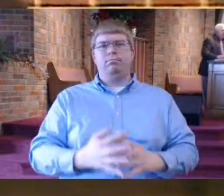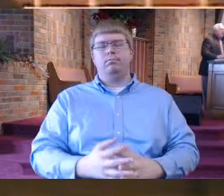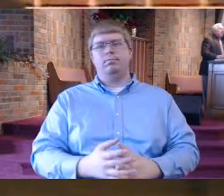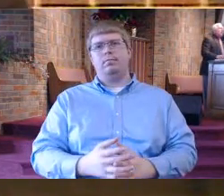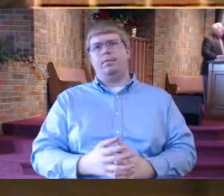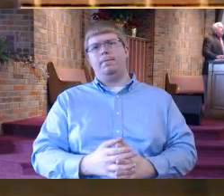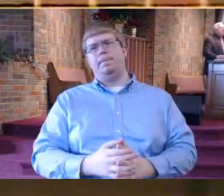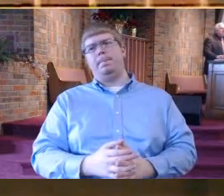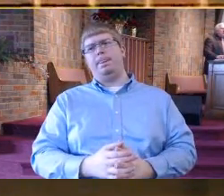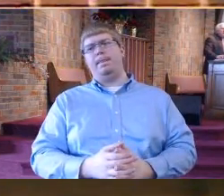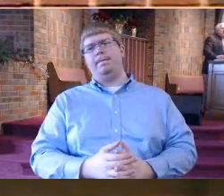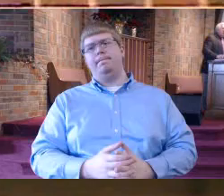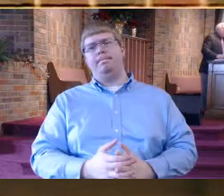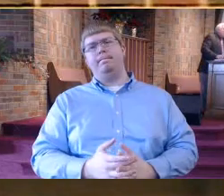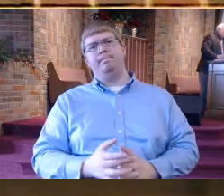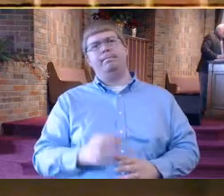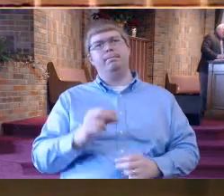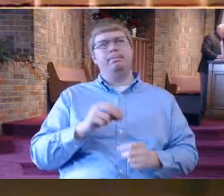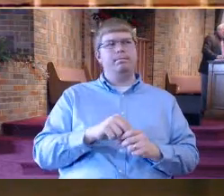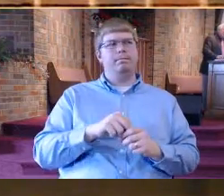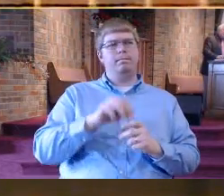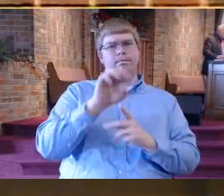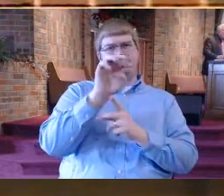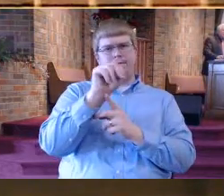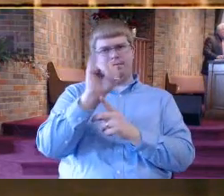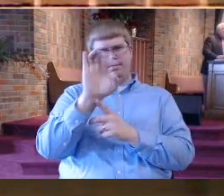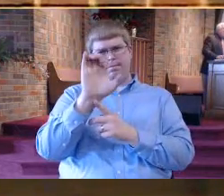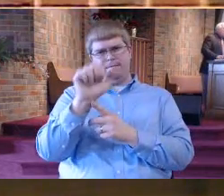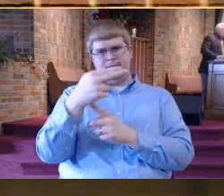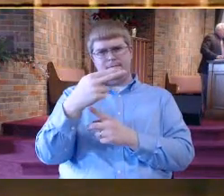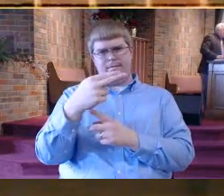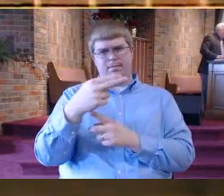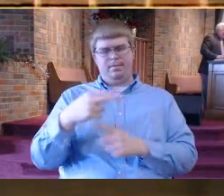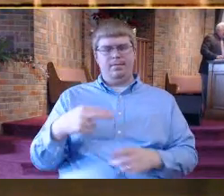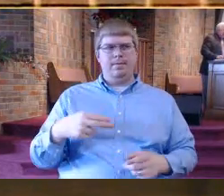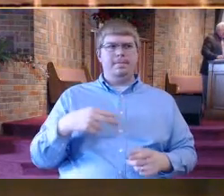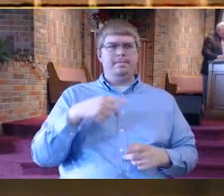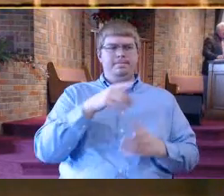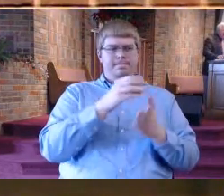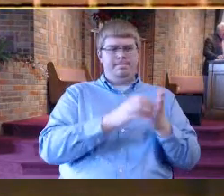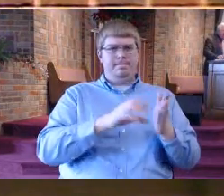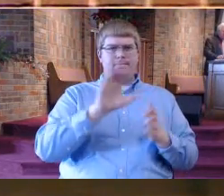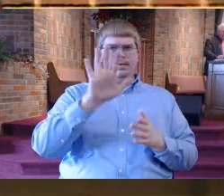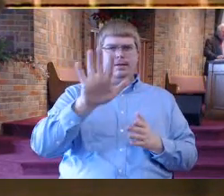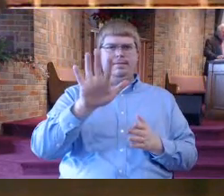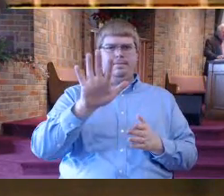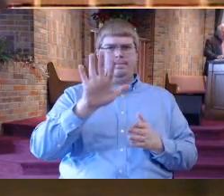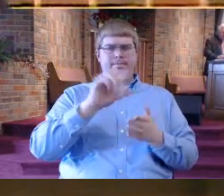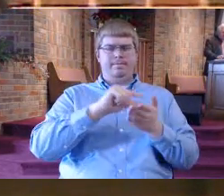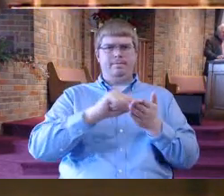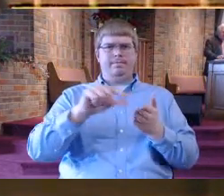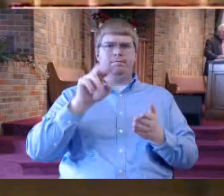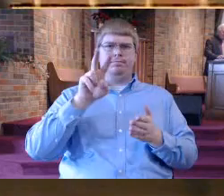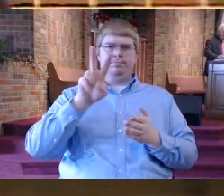In the prophet Micah, chapter 5, and the second